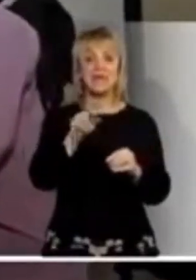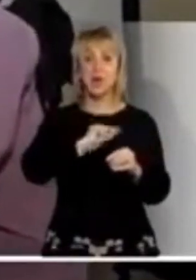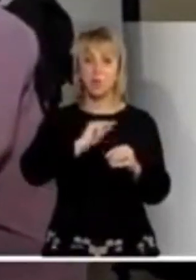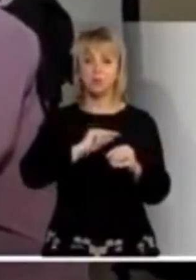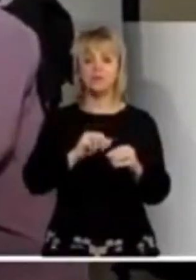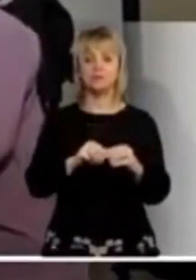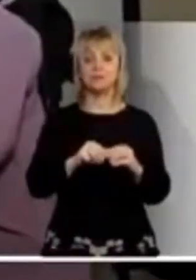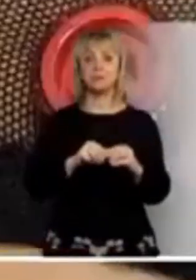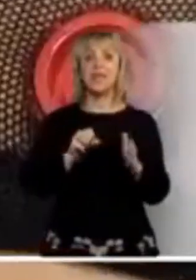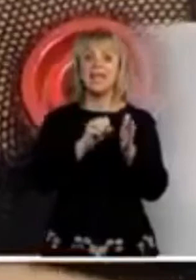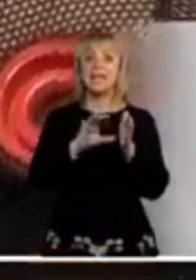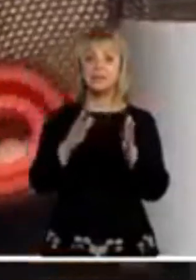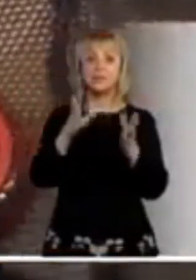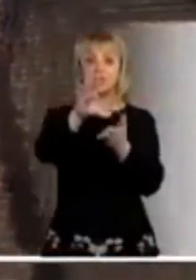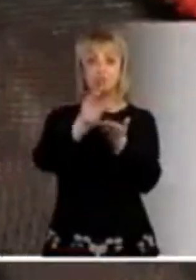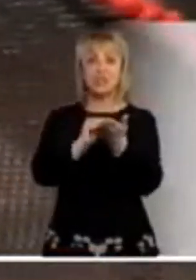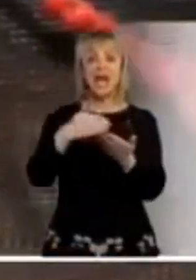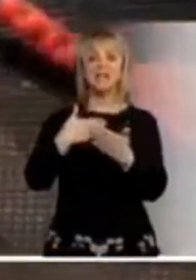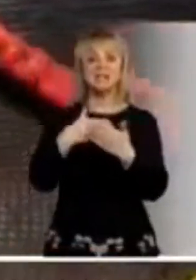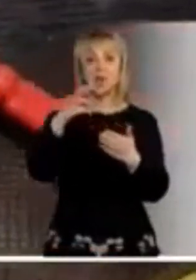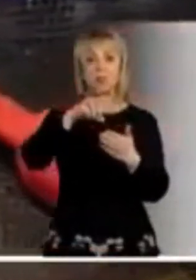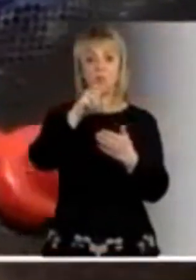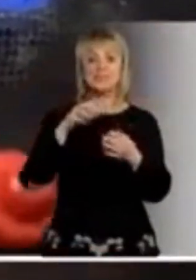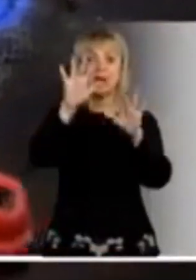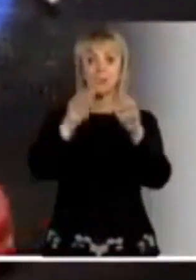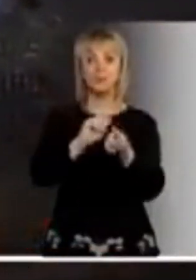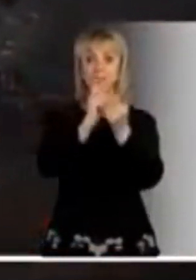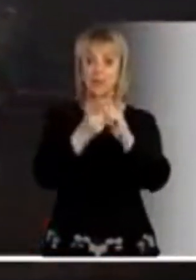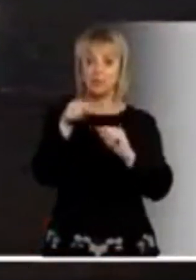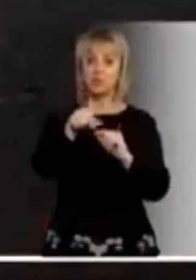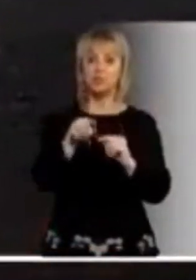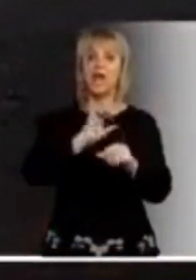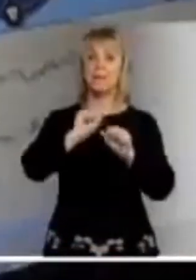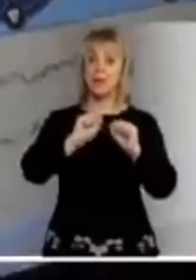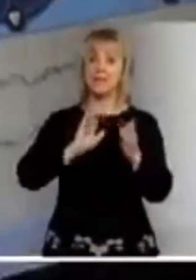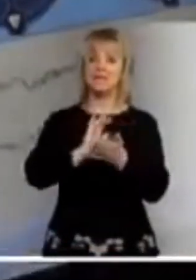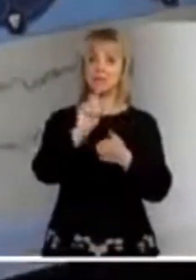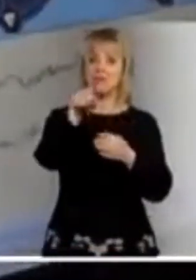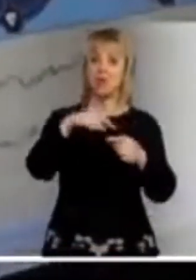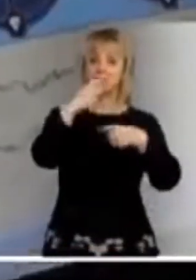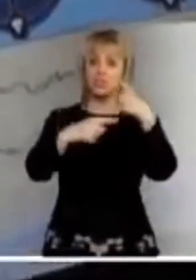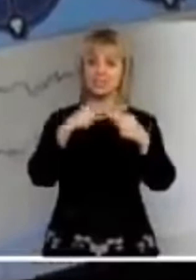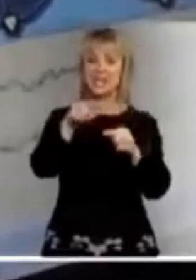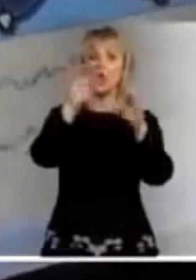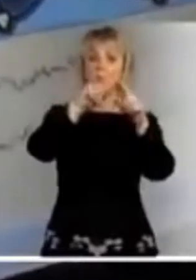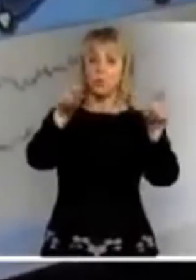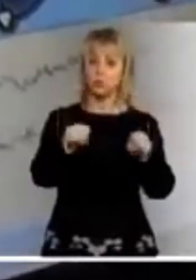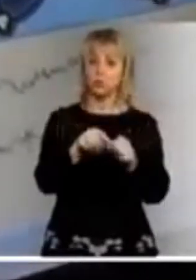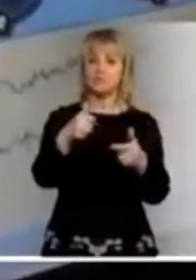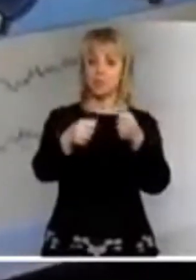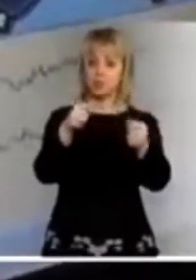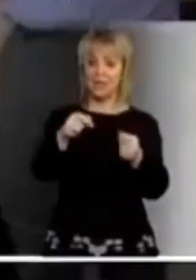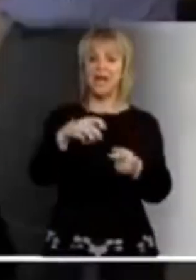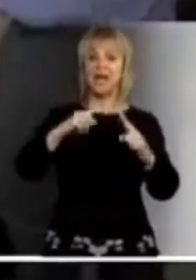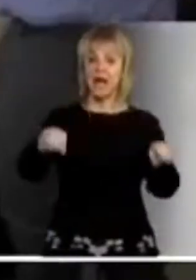Thinking is working. Electrodes read the brain activity. The computer converts it into commands and communicates wirelessly